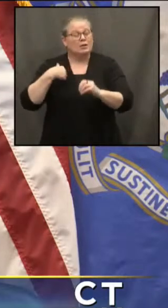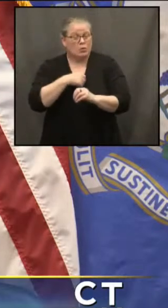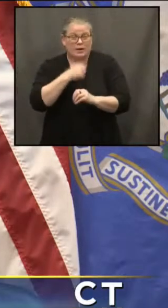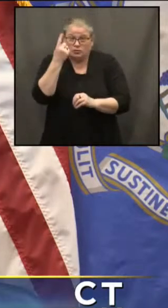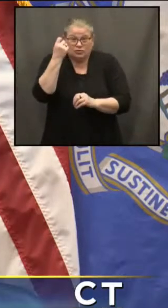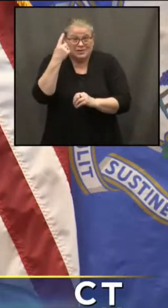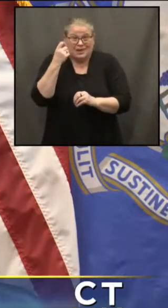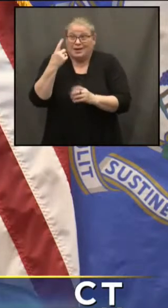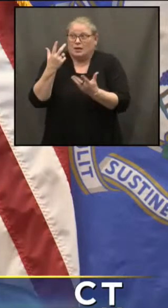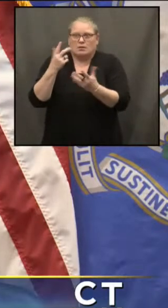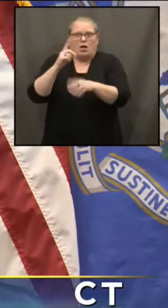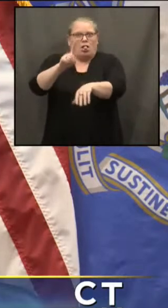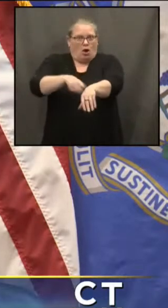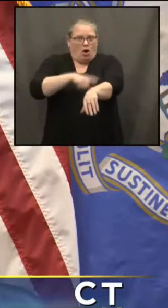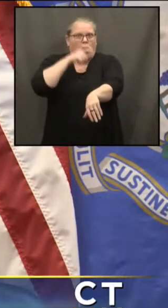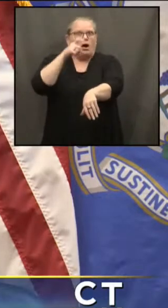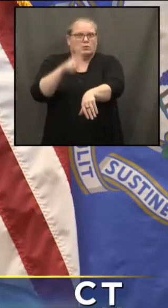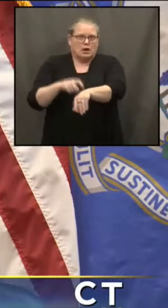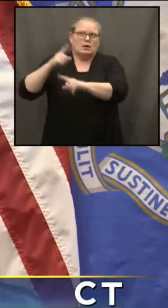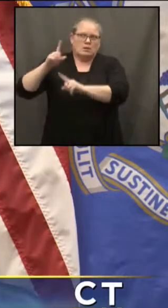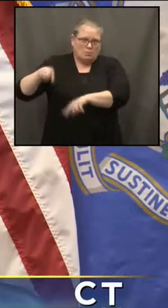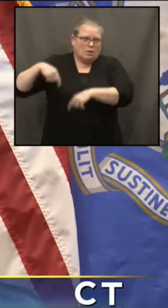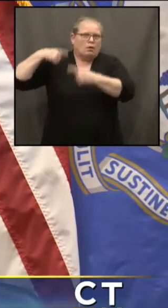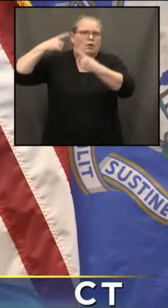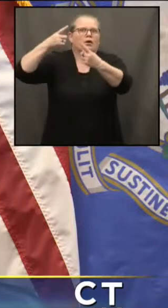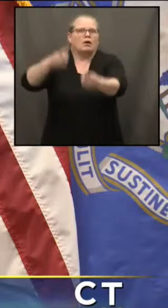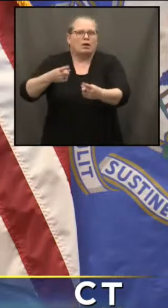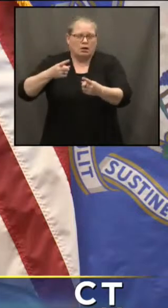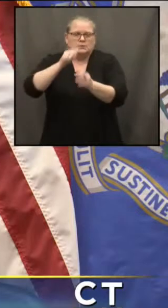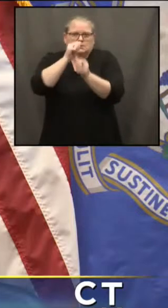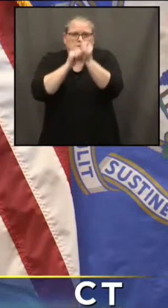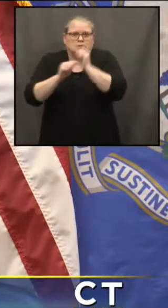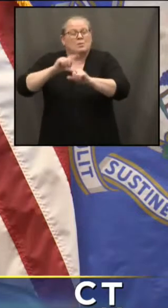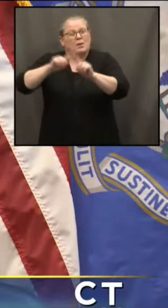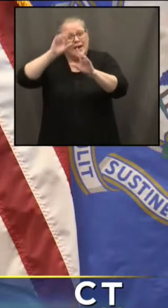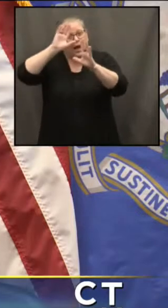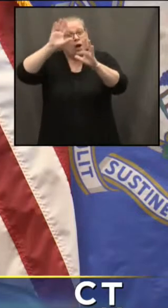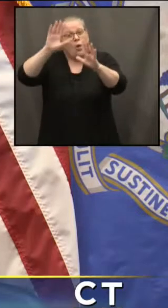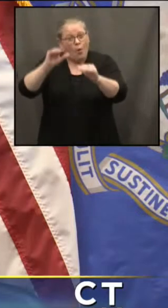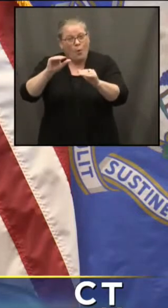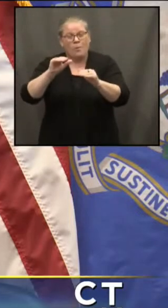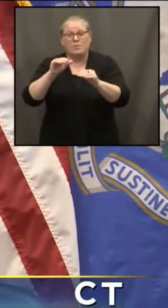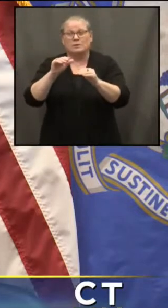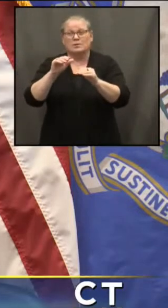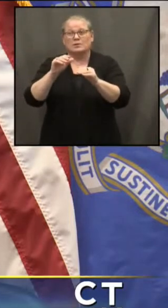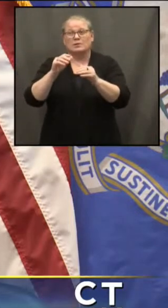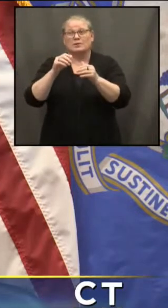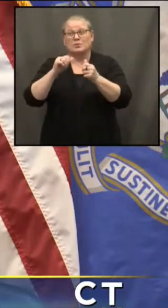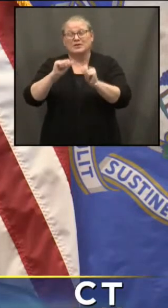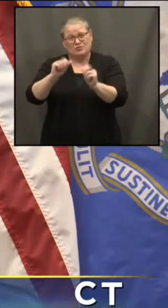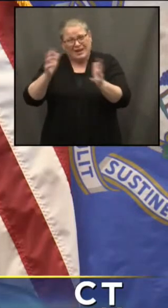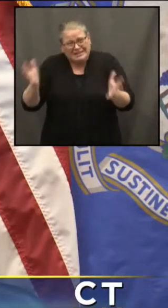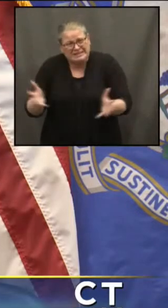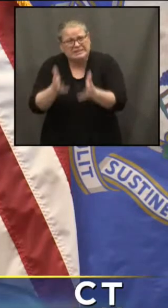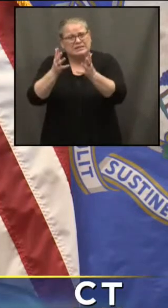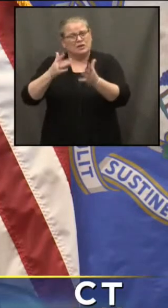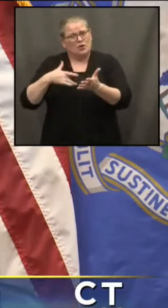gone. But I hope we've tried to leave you with an incredibly hopeful note